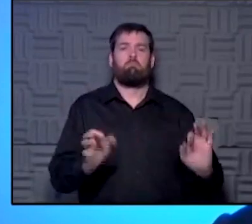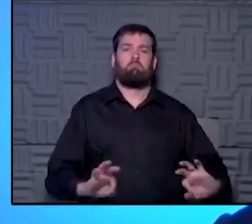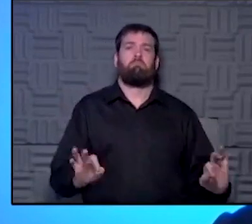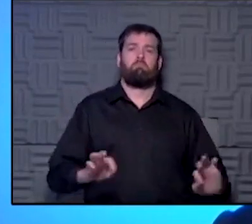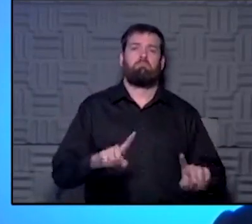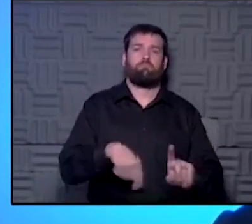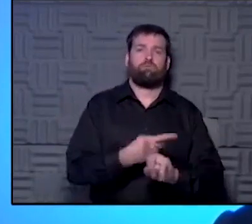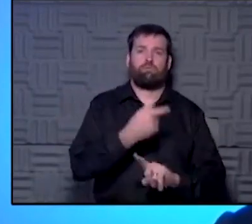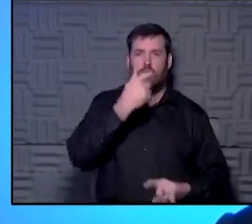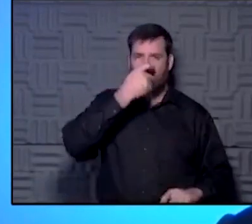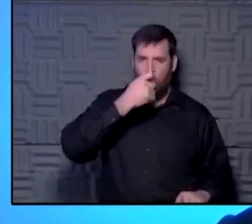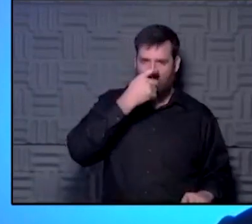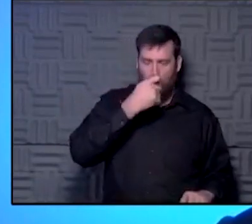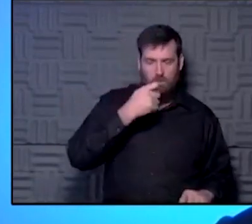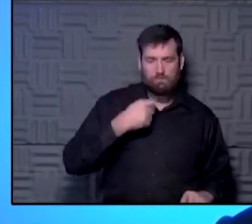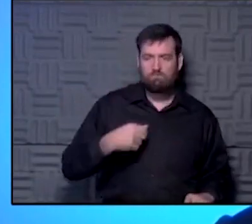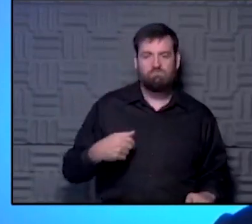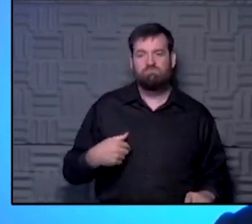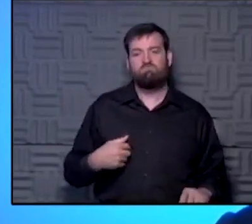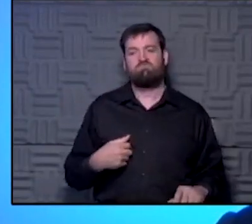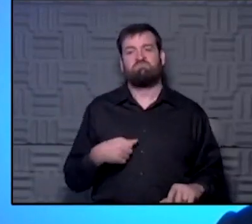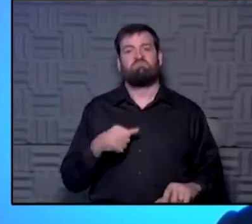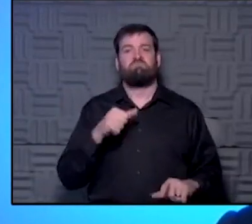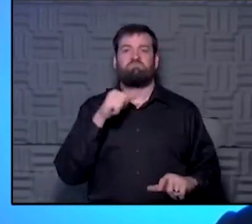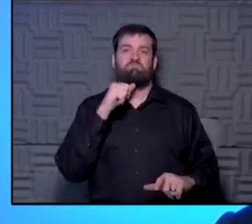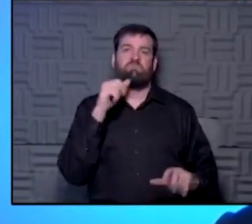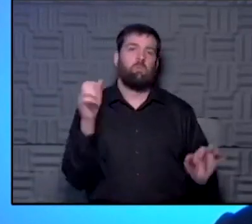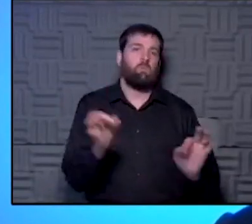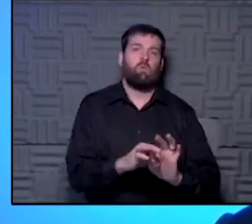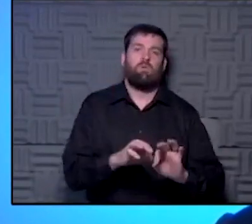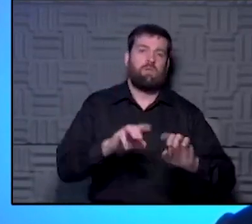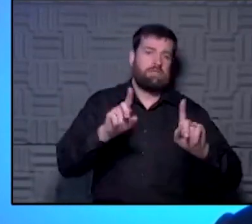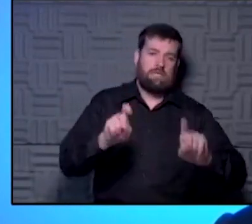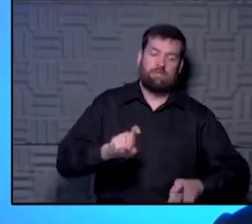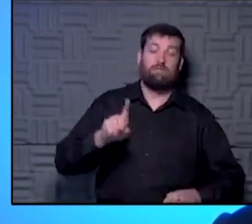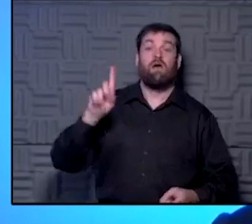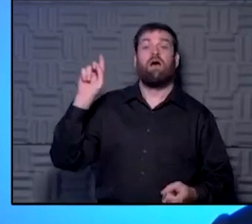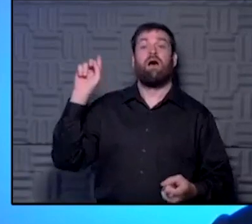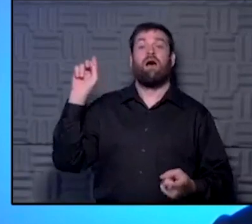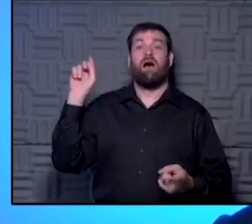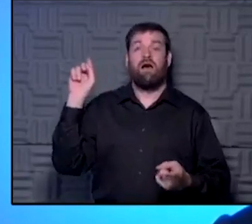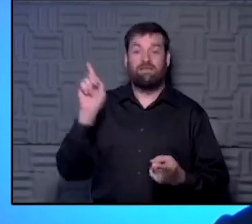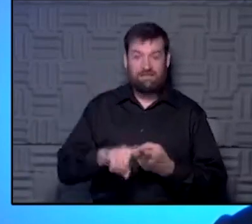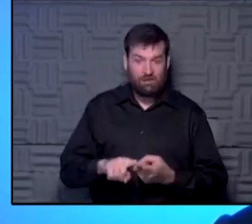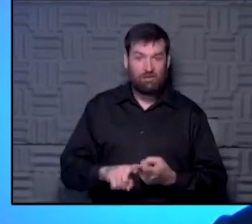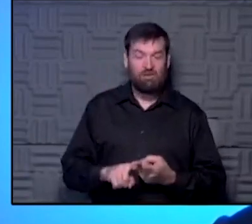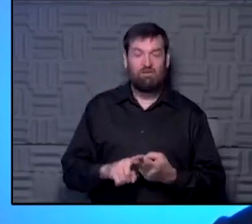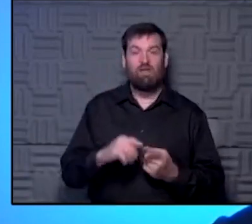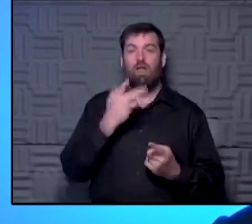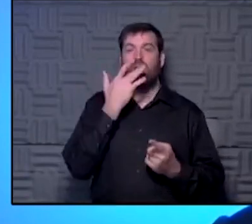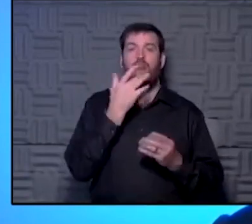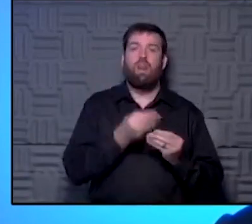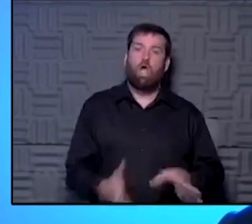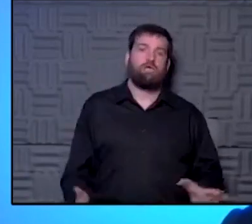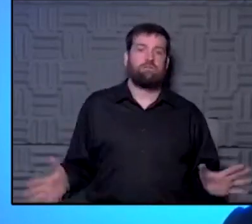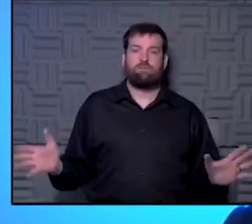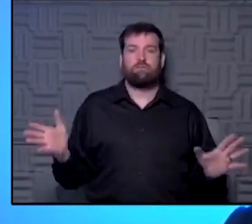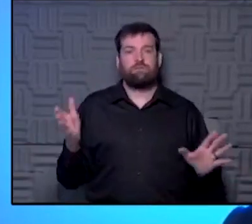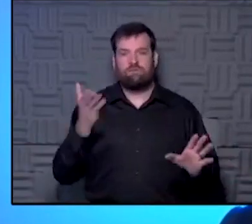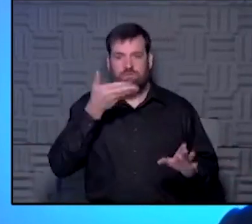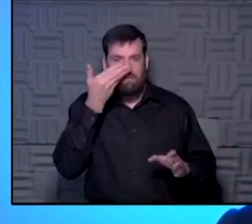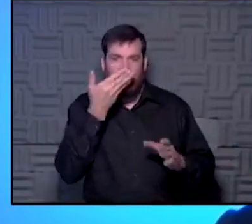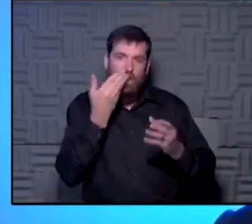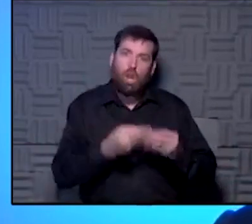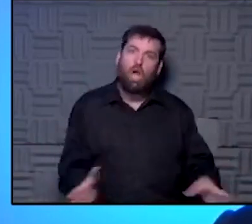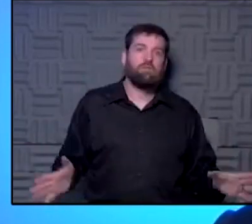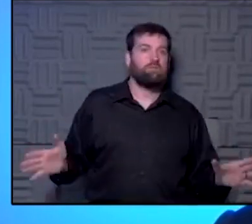and they didn't decide it was worth a test until they lost sense of taste and smell. And so I think even